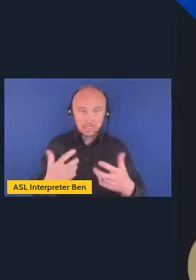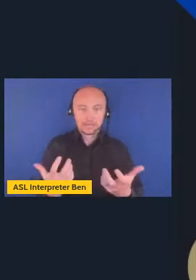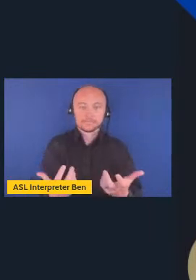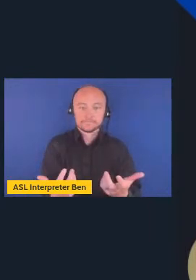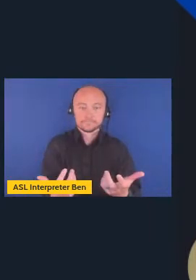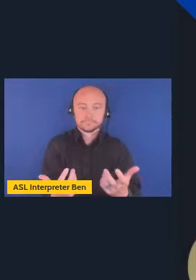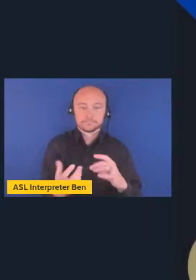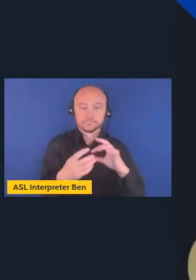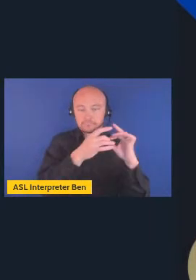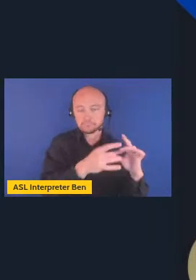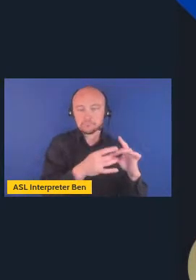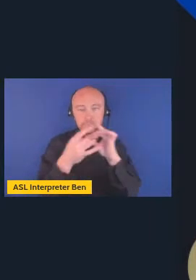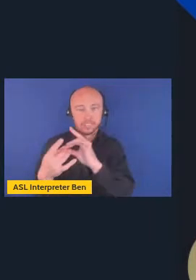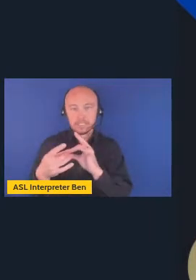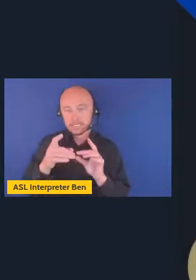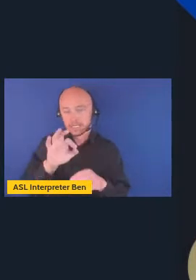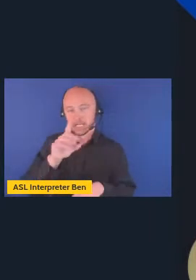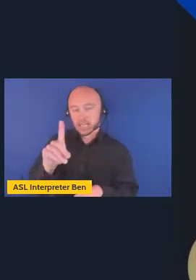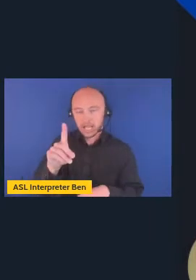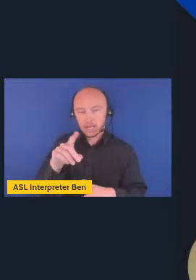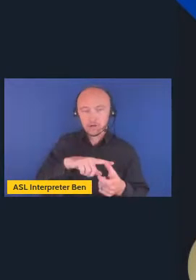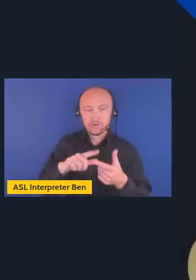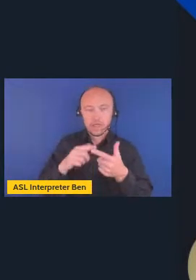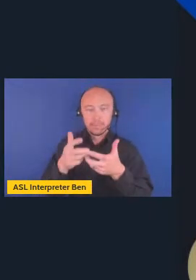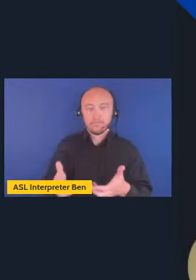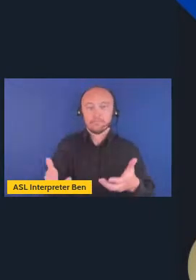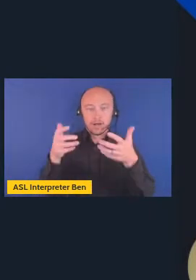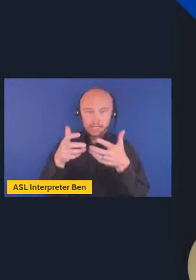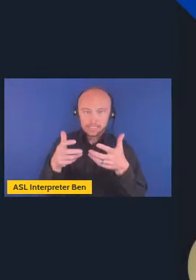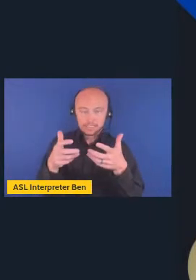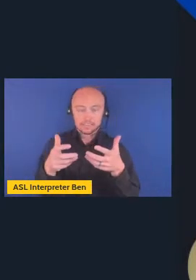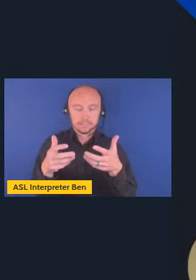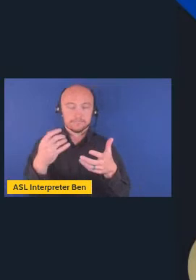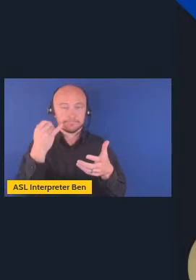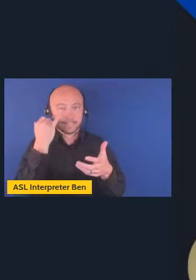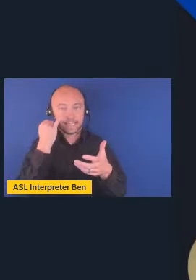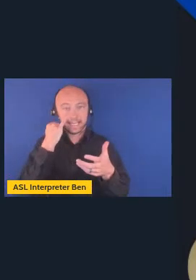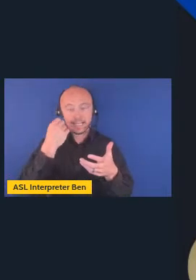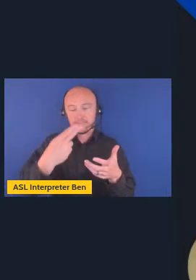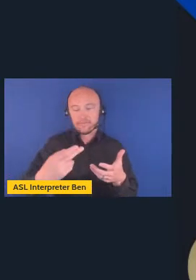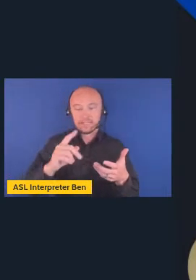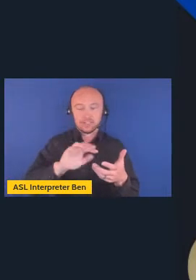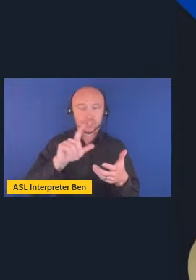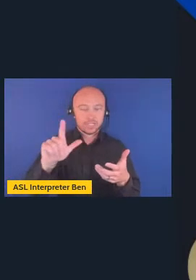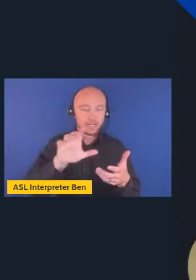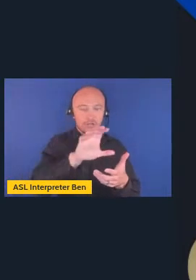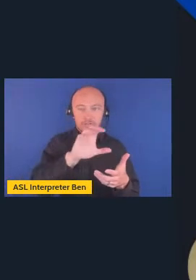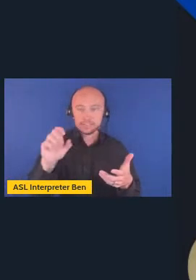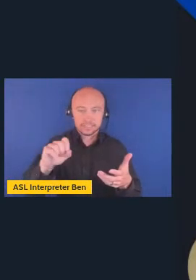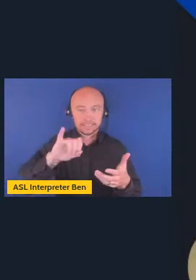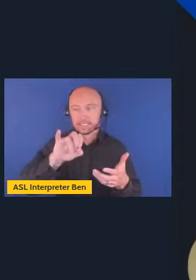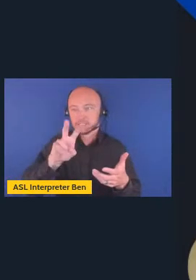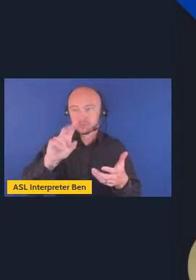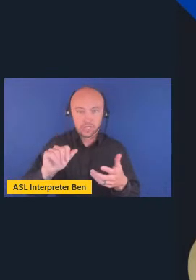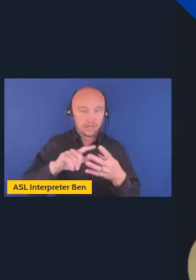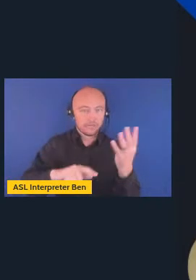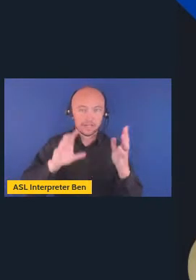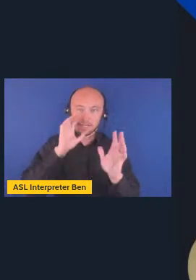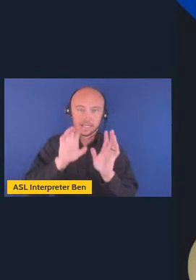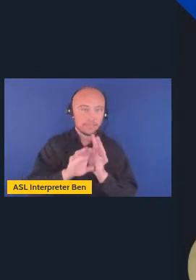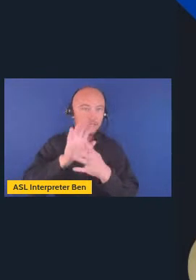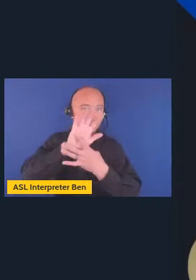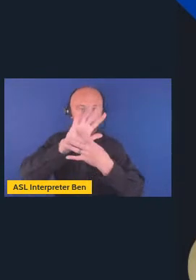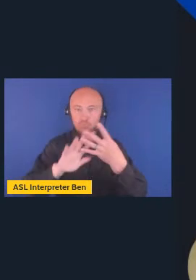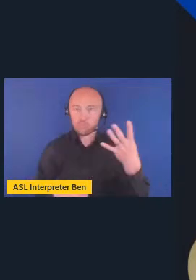can connect the CloudFront and the bucket so that way any HTML, CSS, or JavaScript file, image file that's